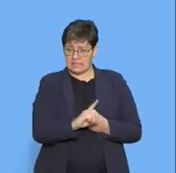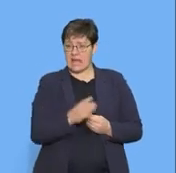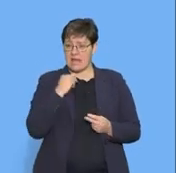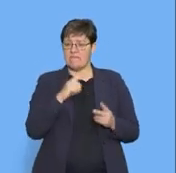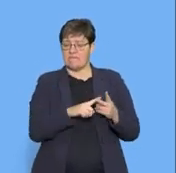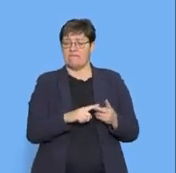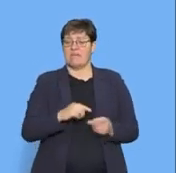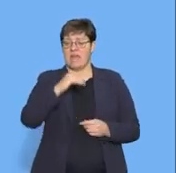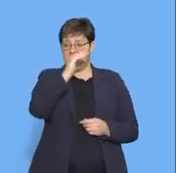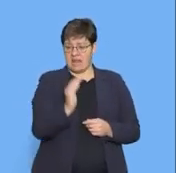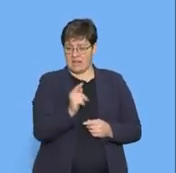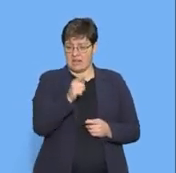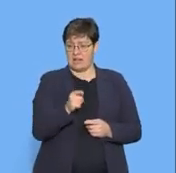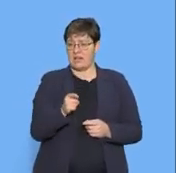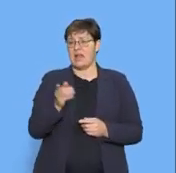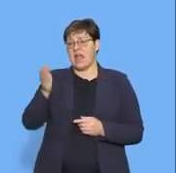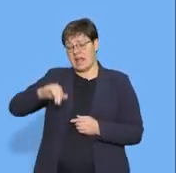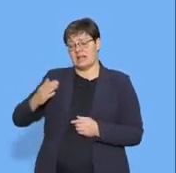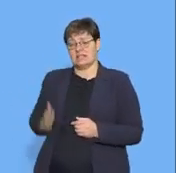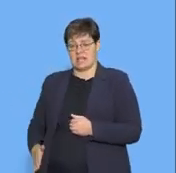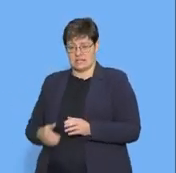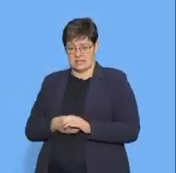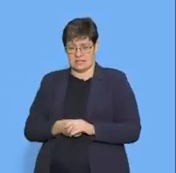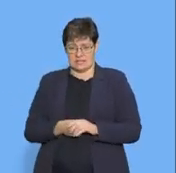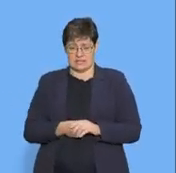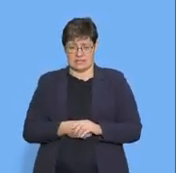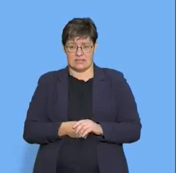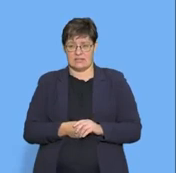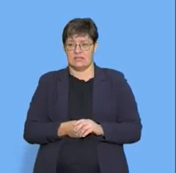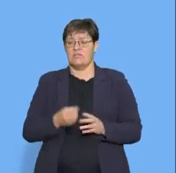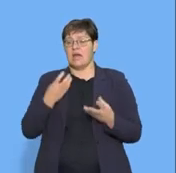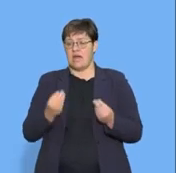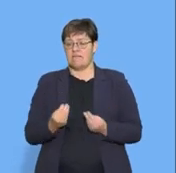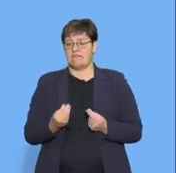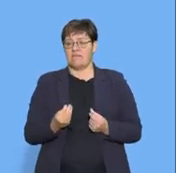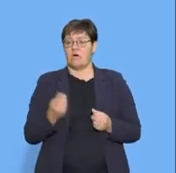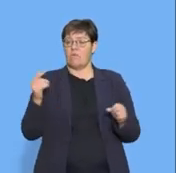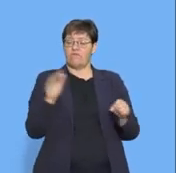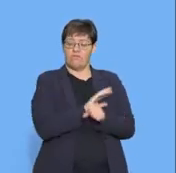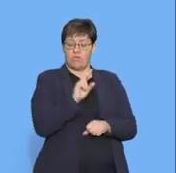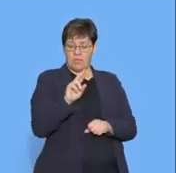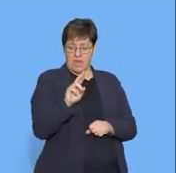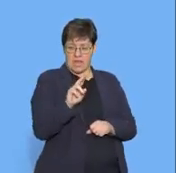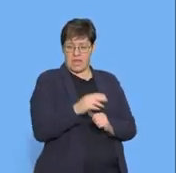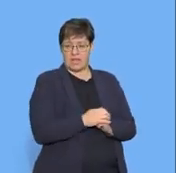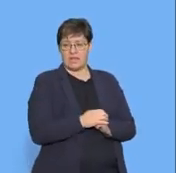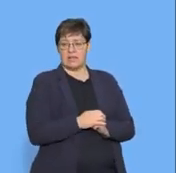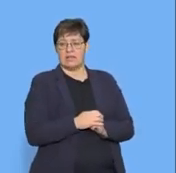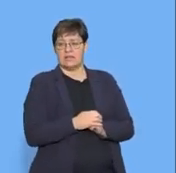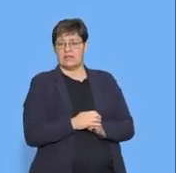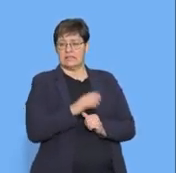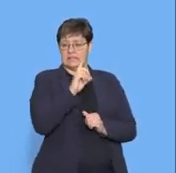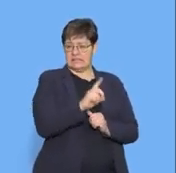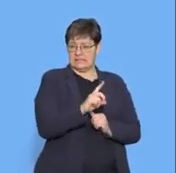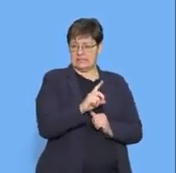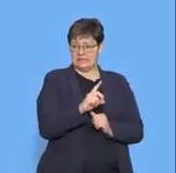got an angle, and a side. And look at this. We have one full pair because we